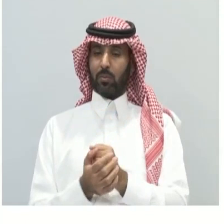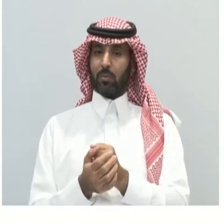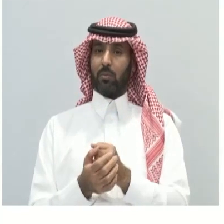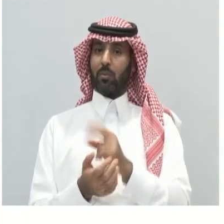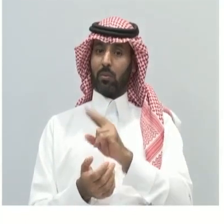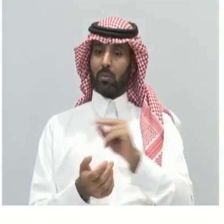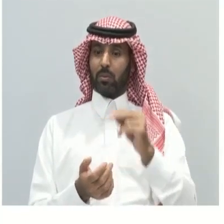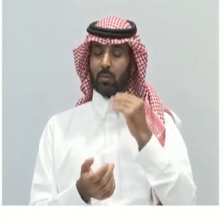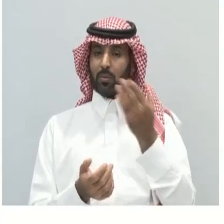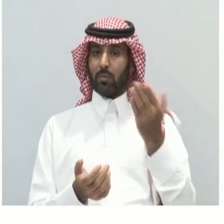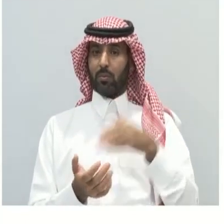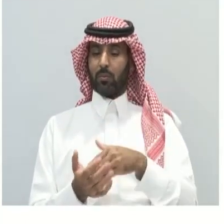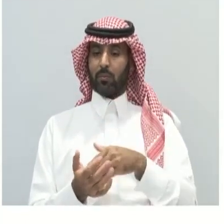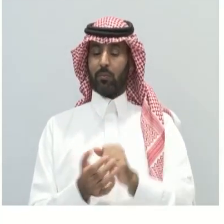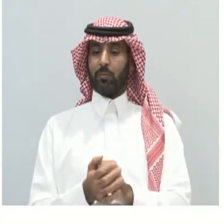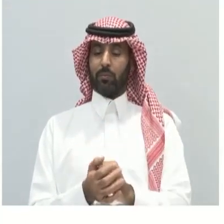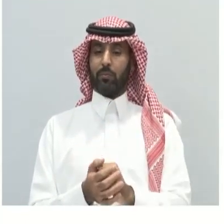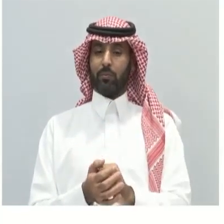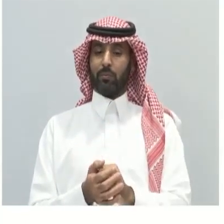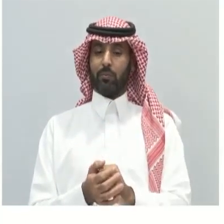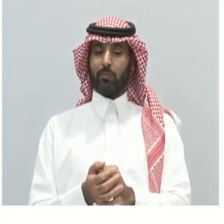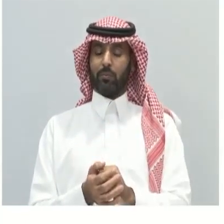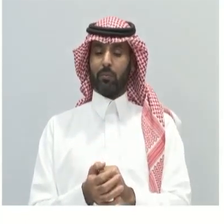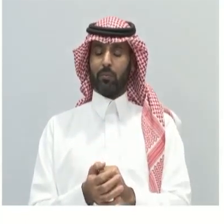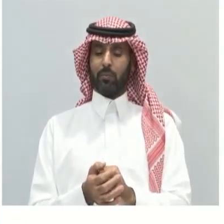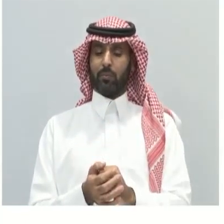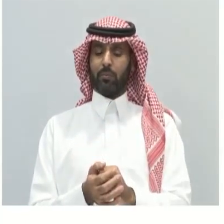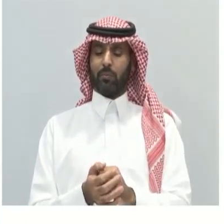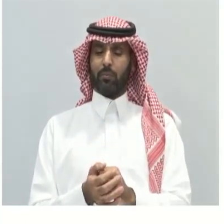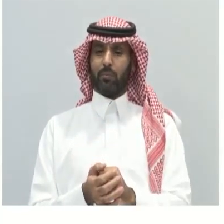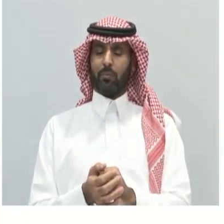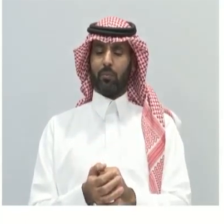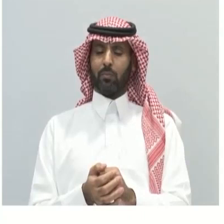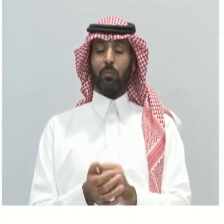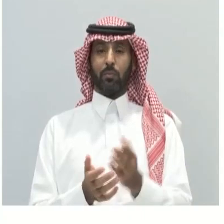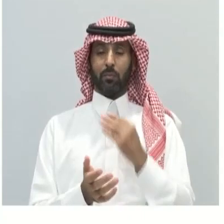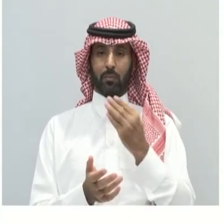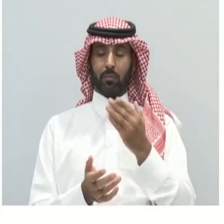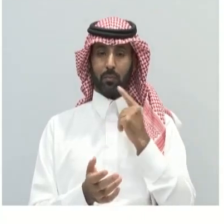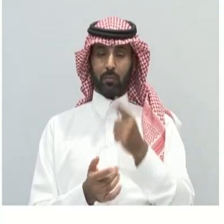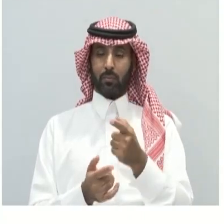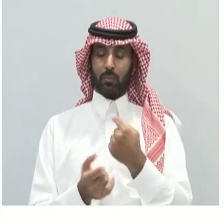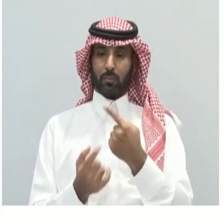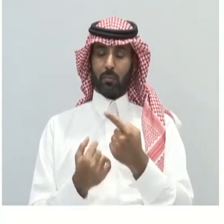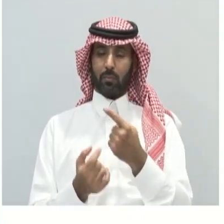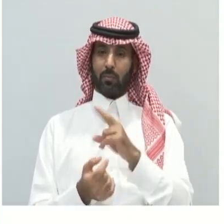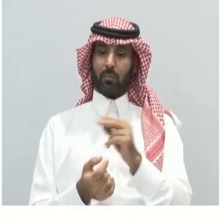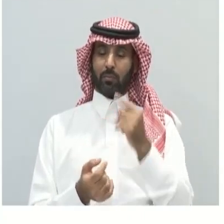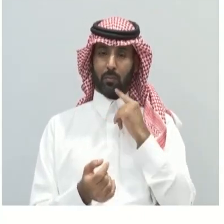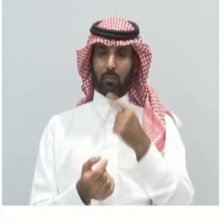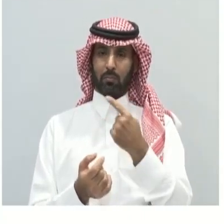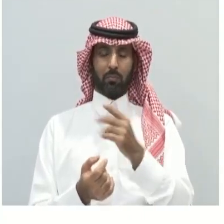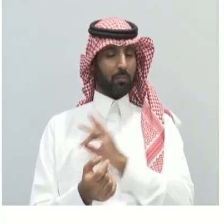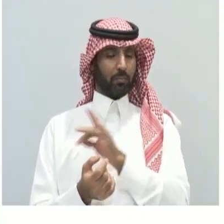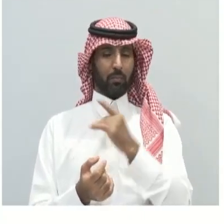this again. So number three here, Yes, that you wouldn't speak to me like